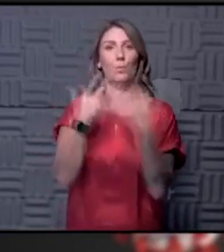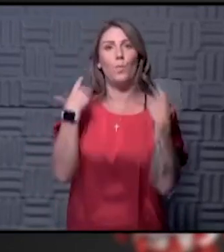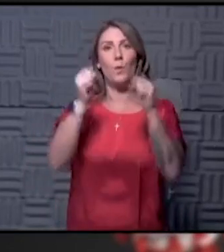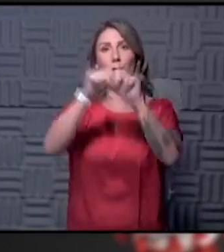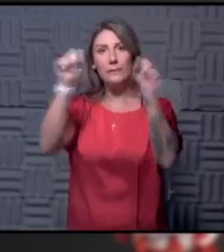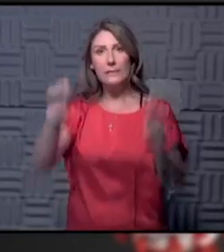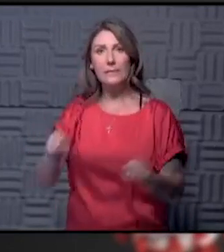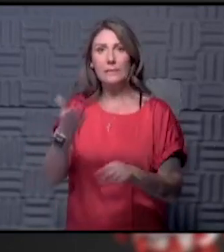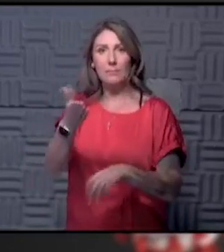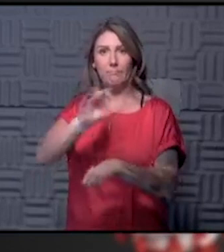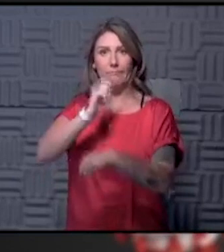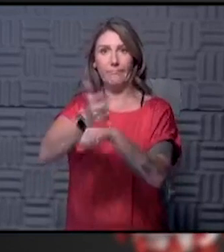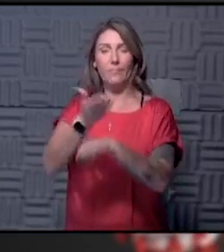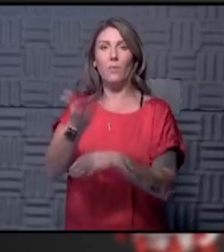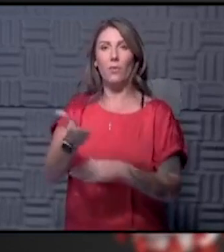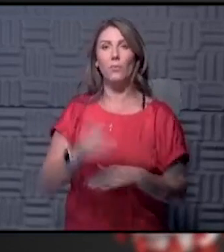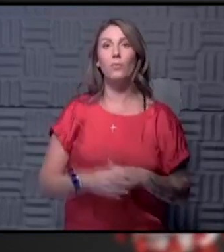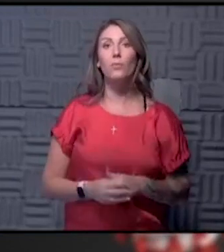as well.